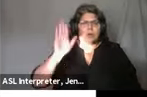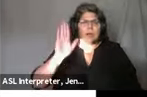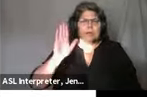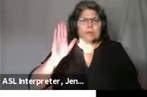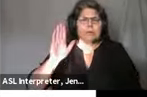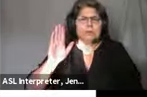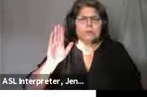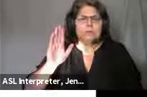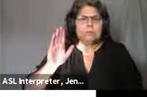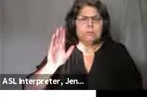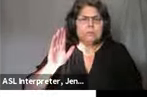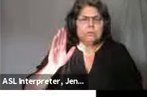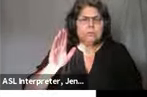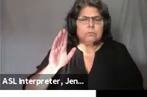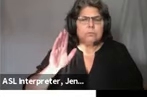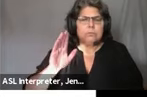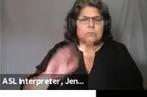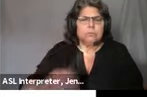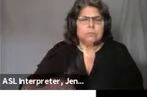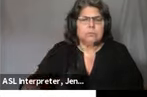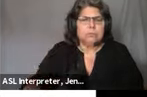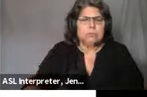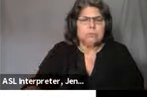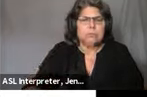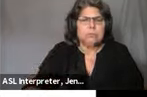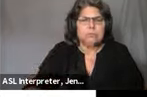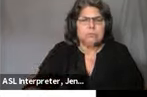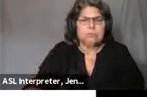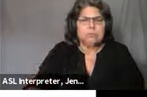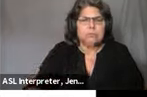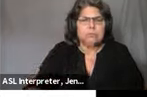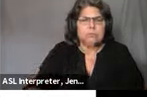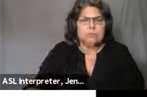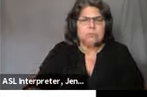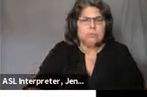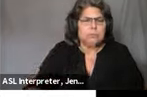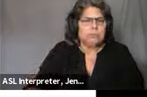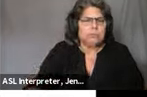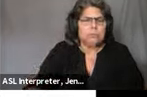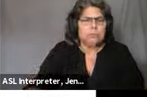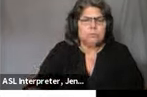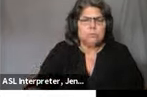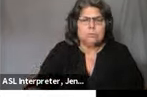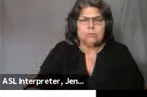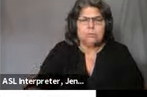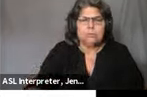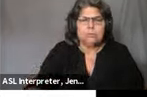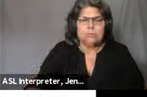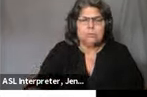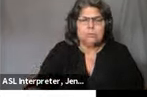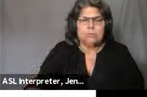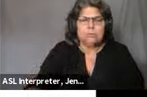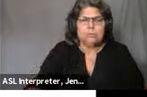I will now unmute them and allow them to speak.